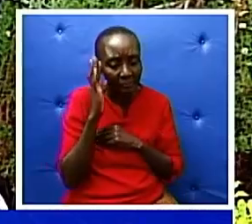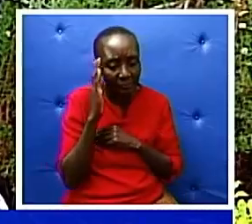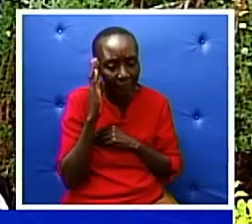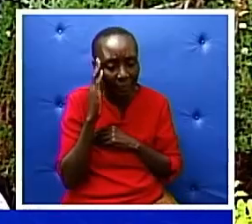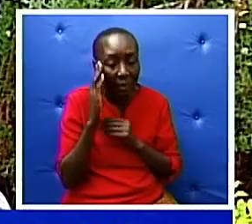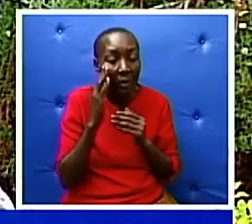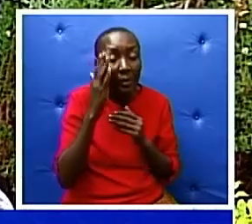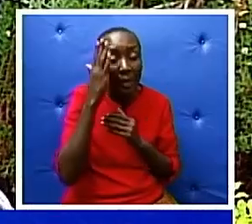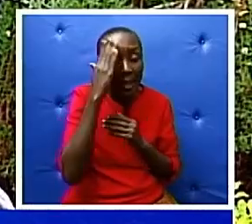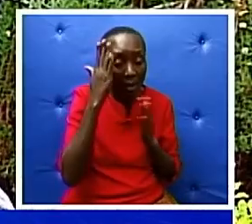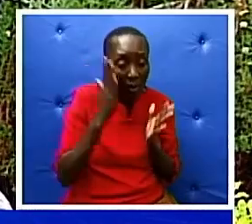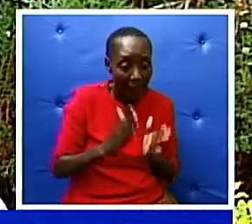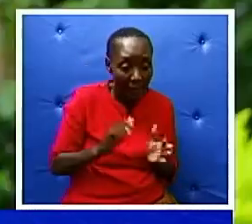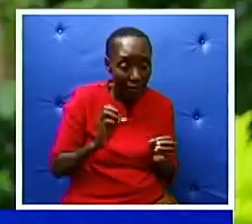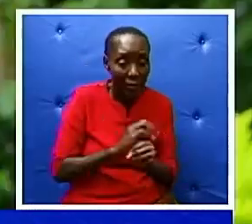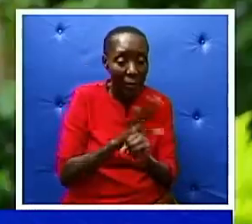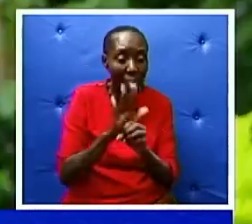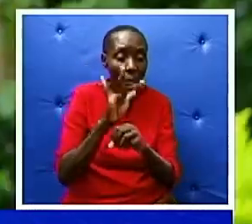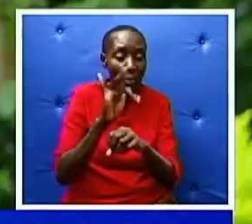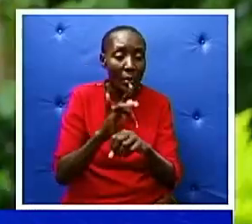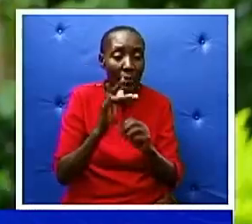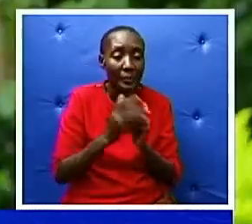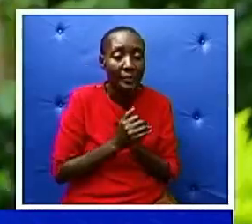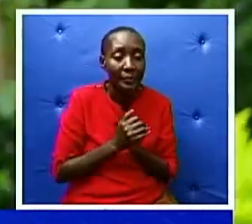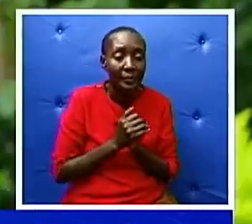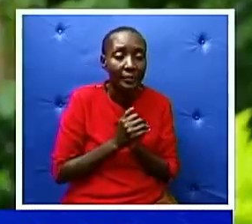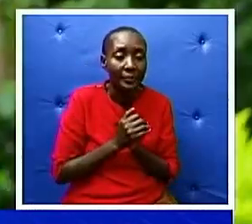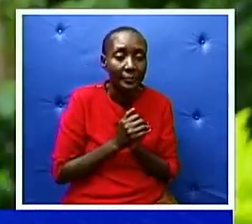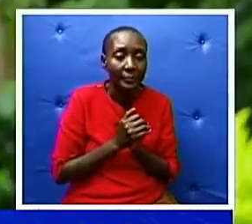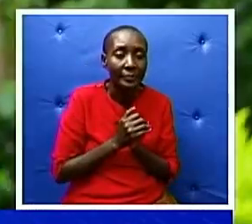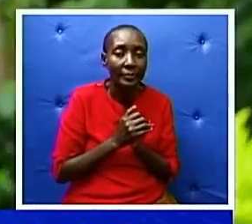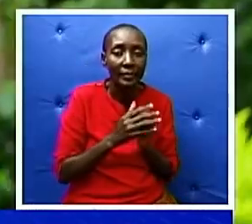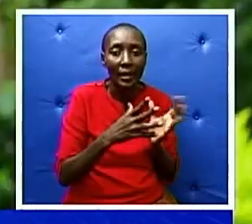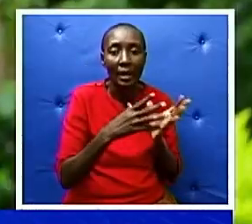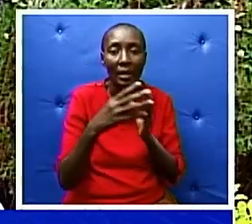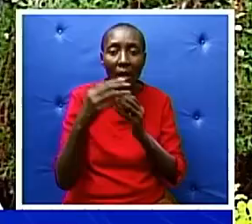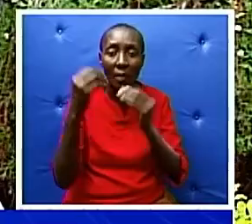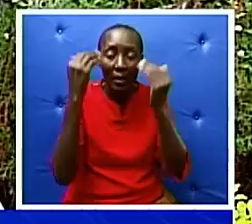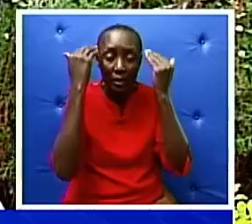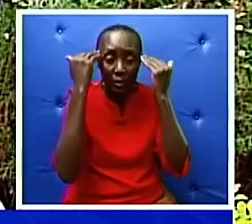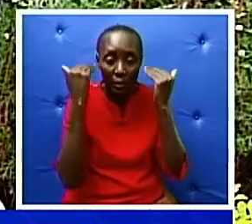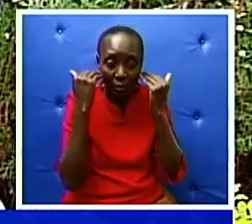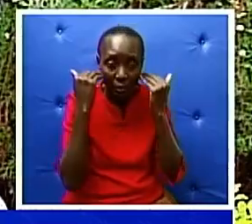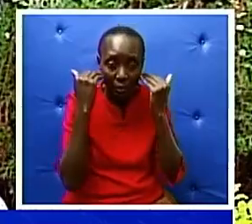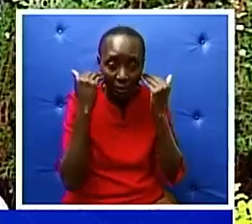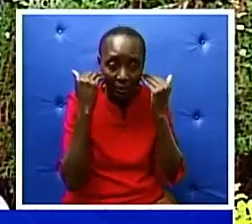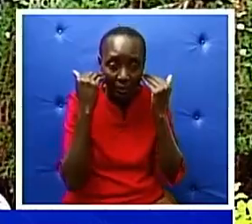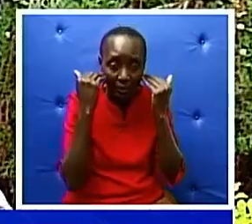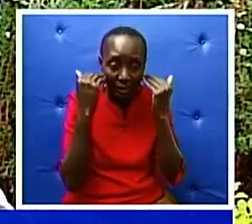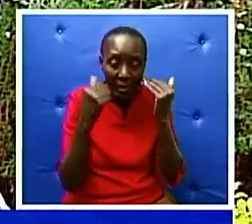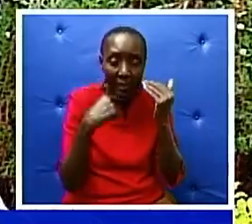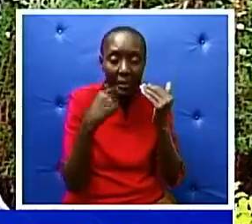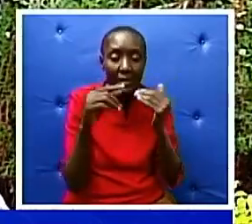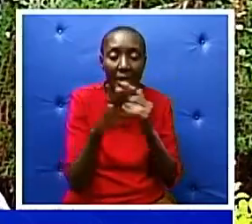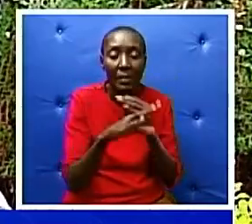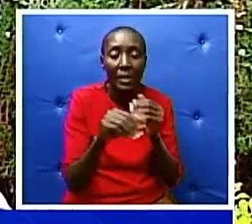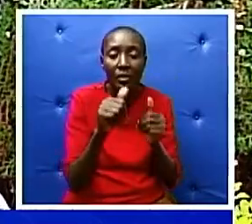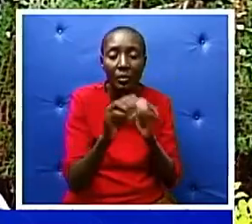so. I went to a court, I won't say where, and I had